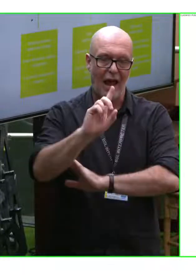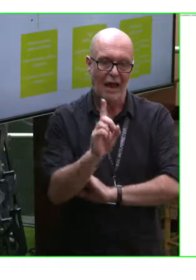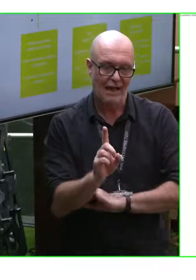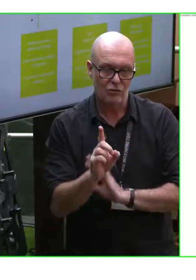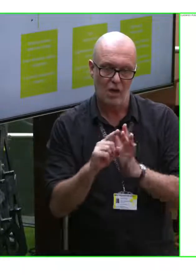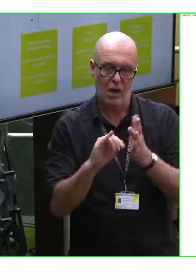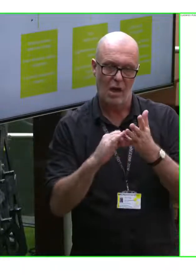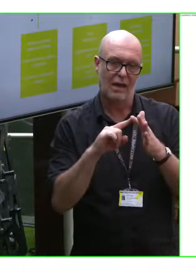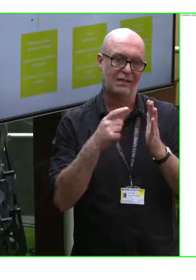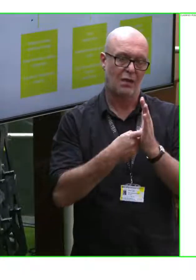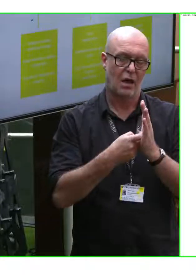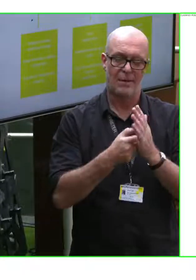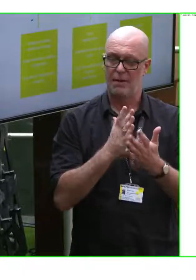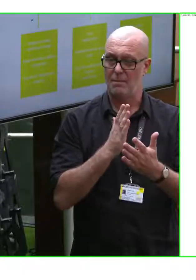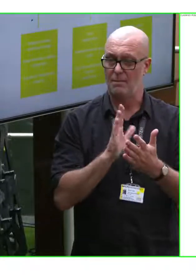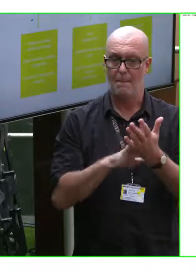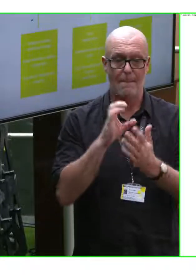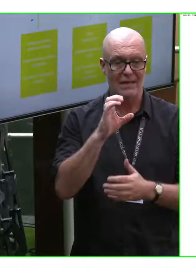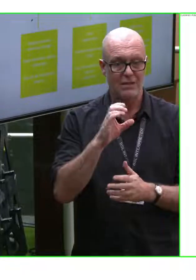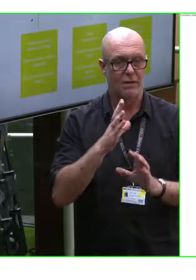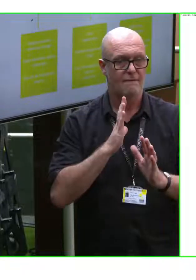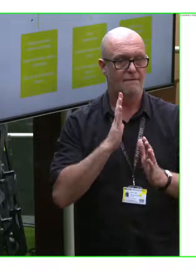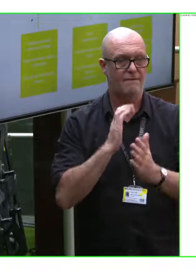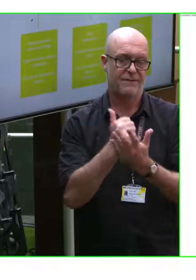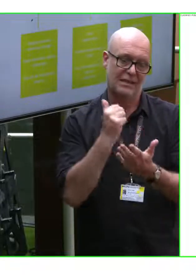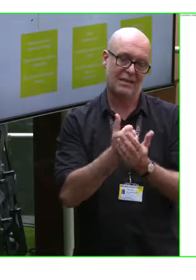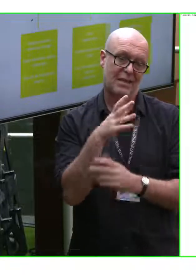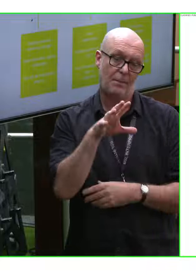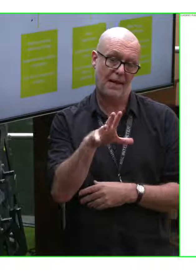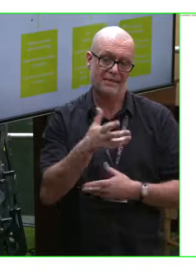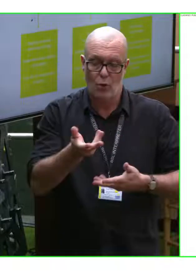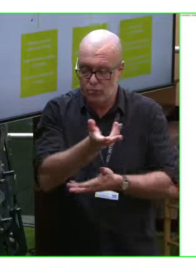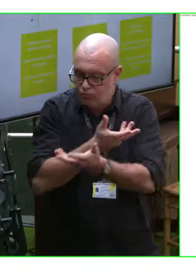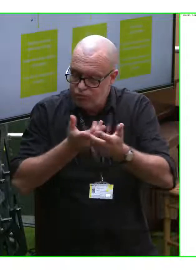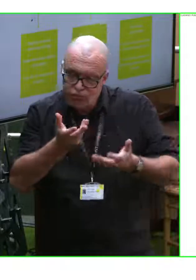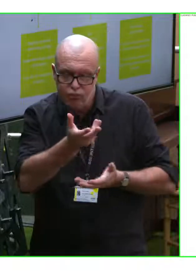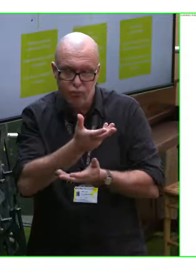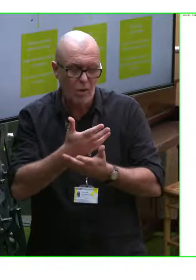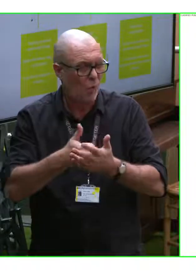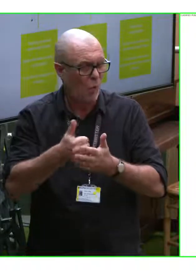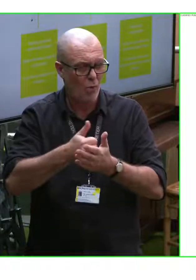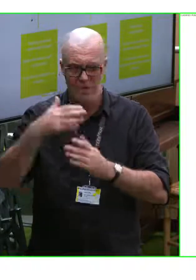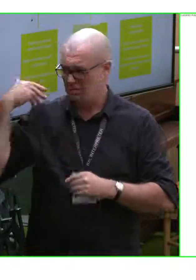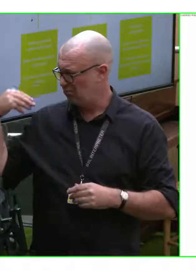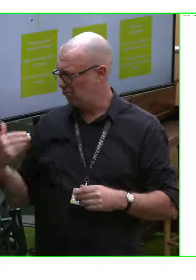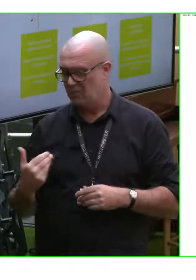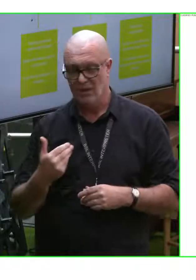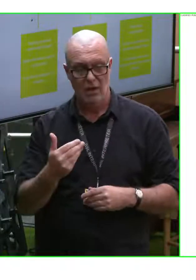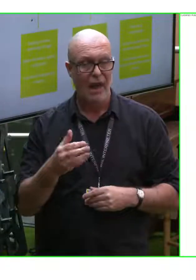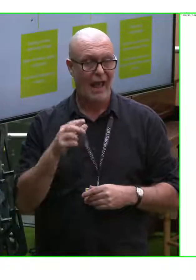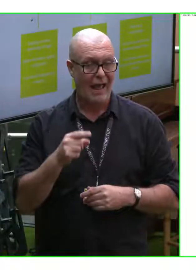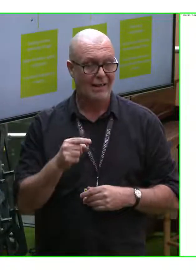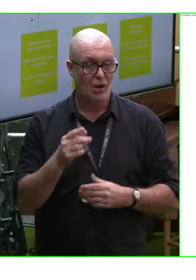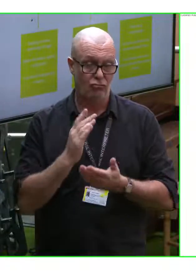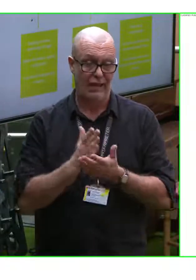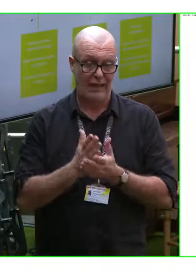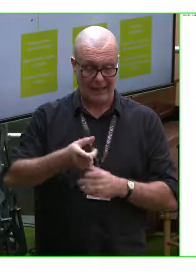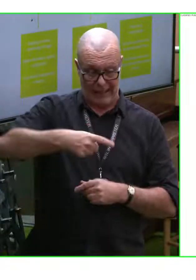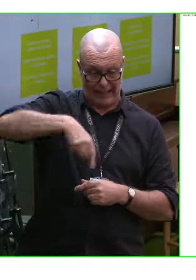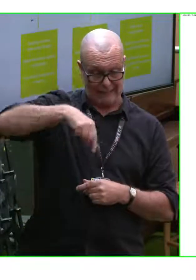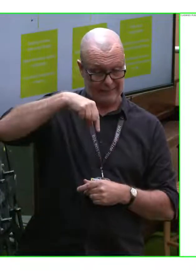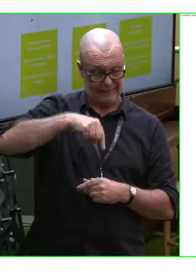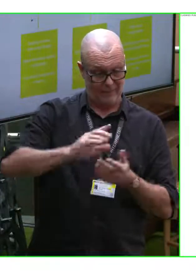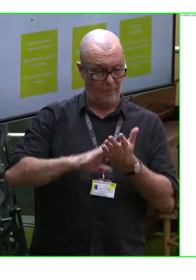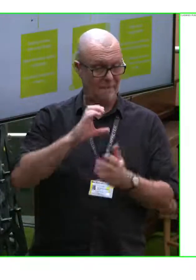ideal place for collaboration. It always has been, and I think that's what the Energy Innovation Agency is showing, is that it's ourselves, it's University of Manchester,